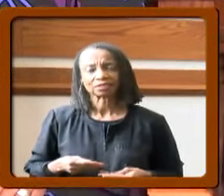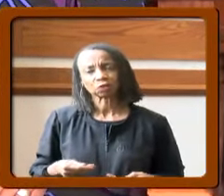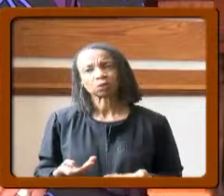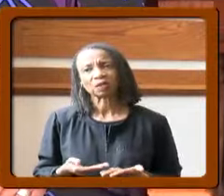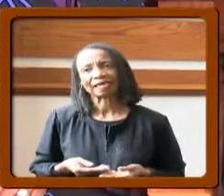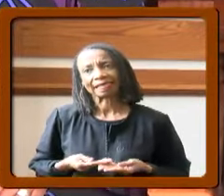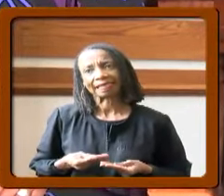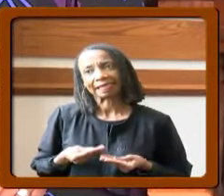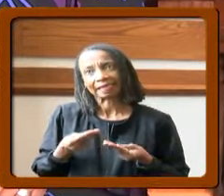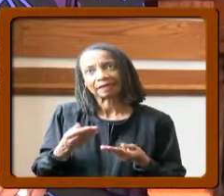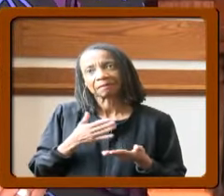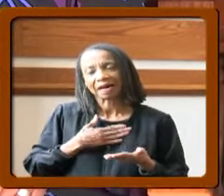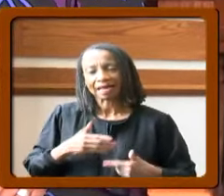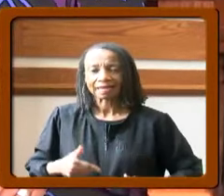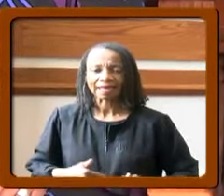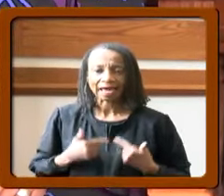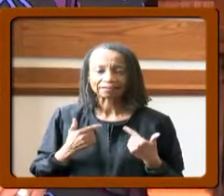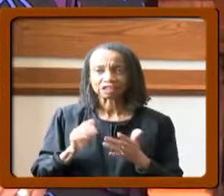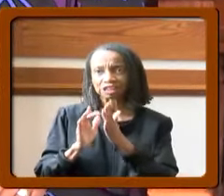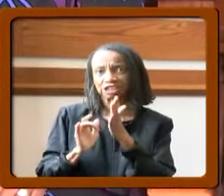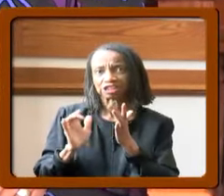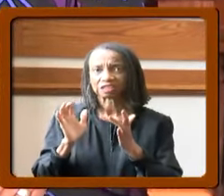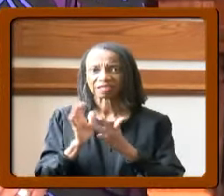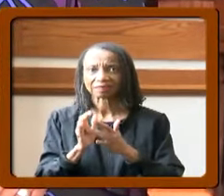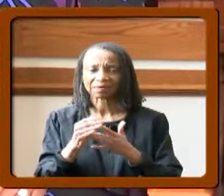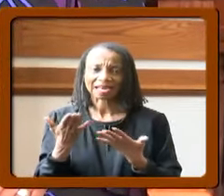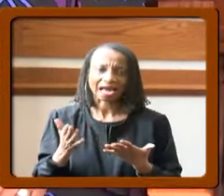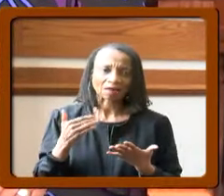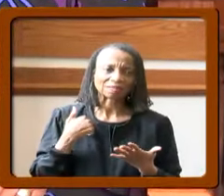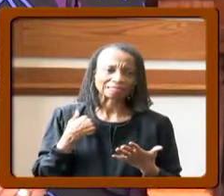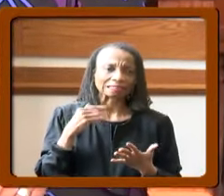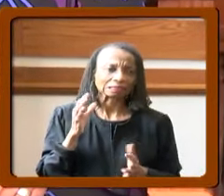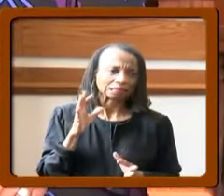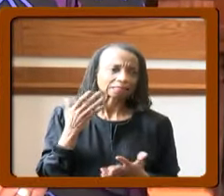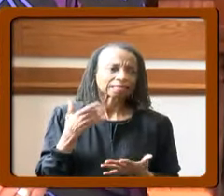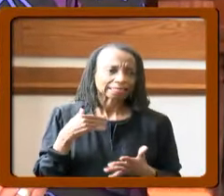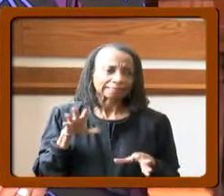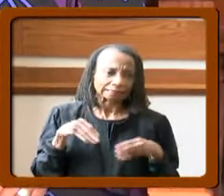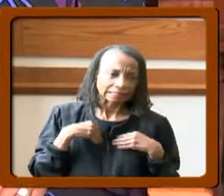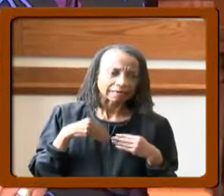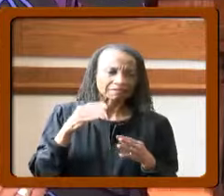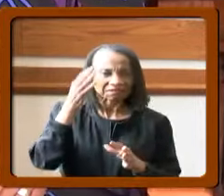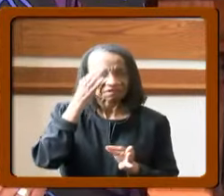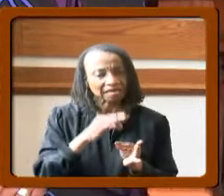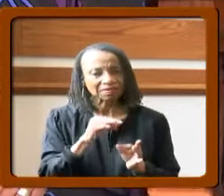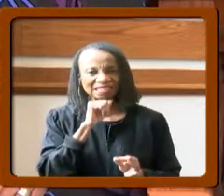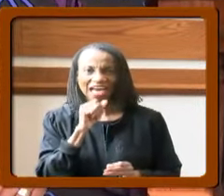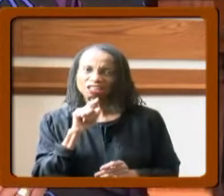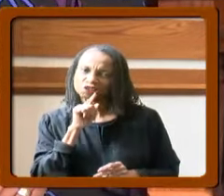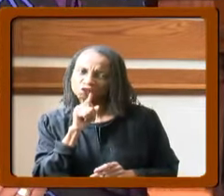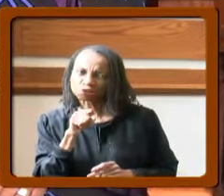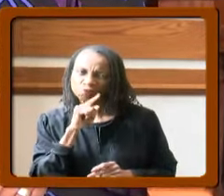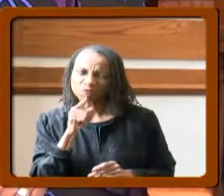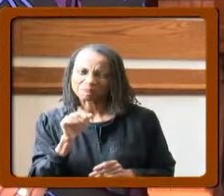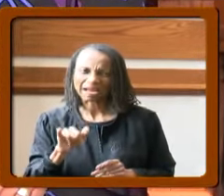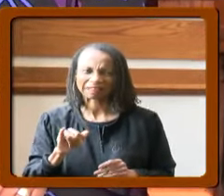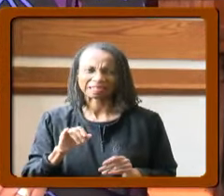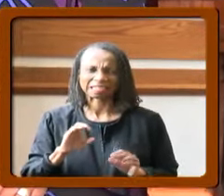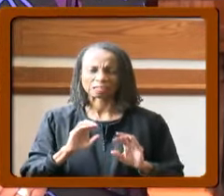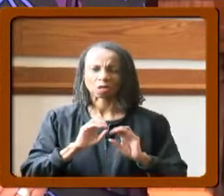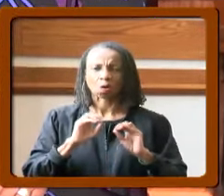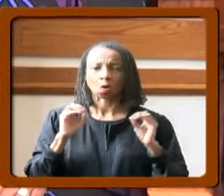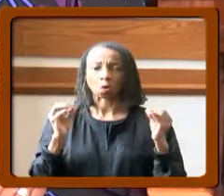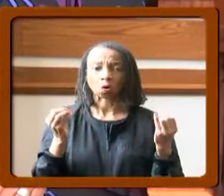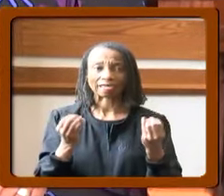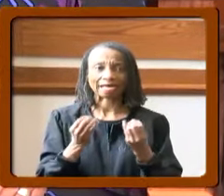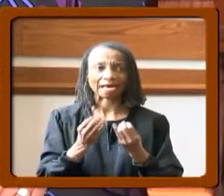deep. I would give in to faith, but I don't know. I'm not sure about this organized religion. First of